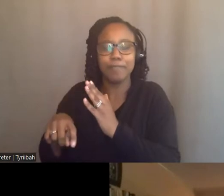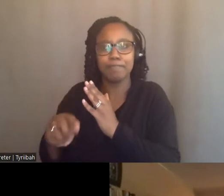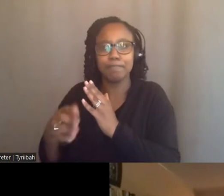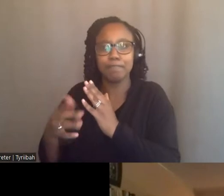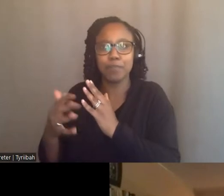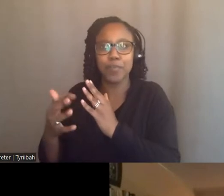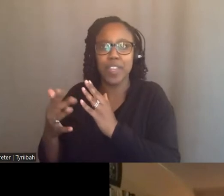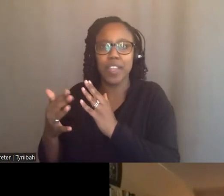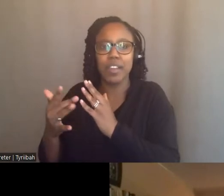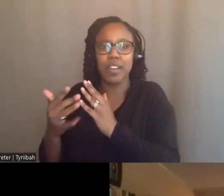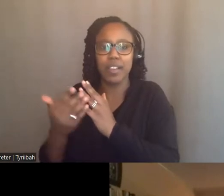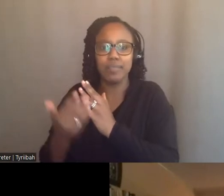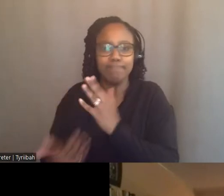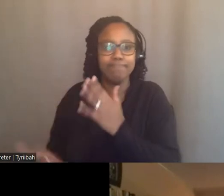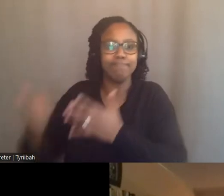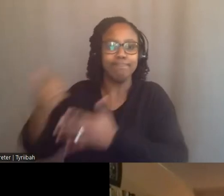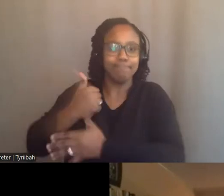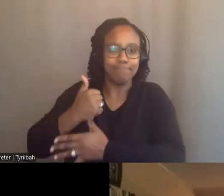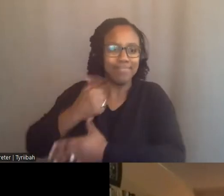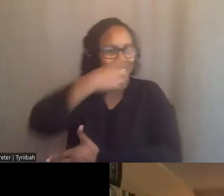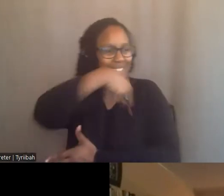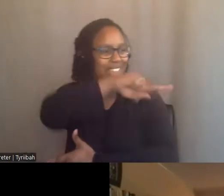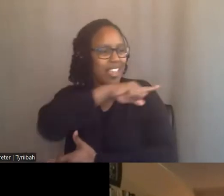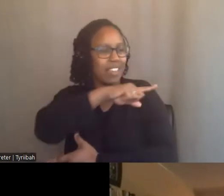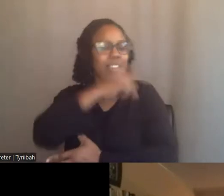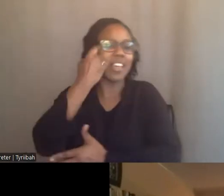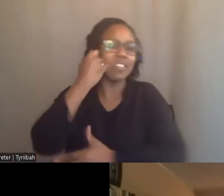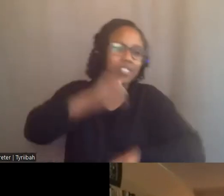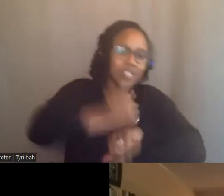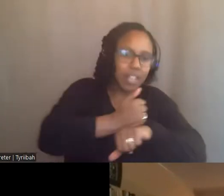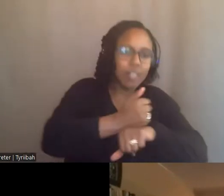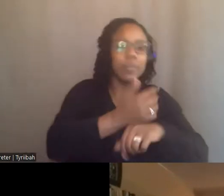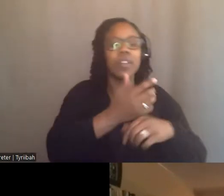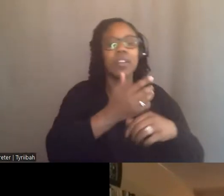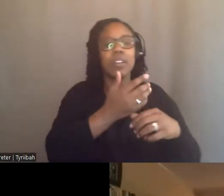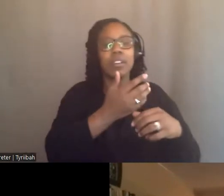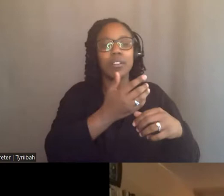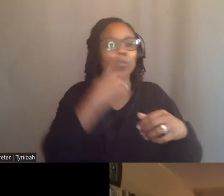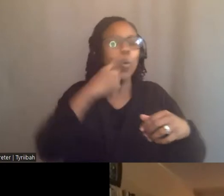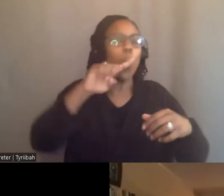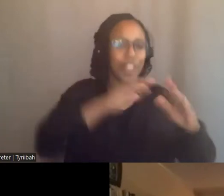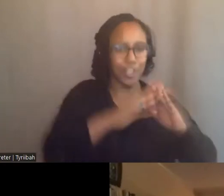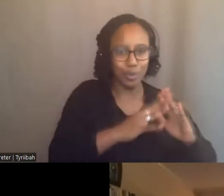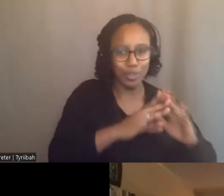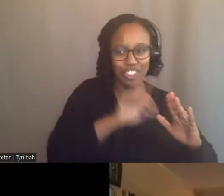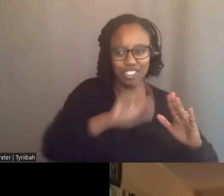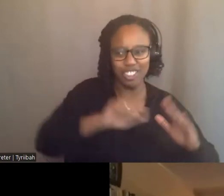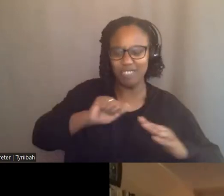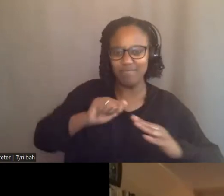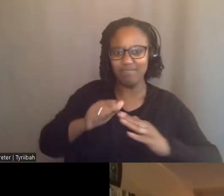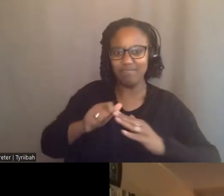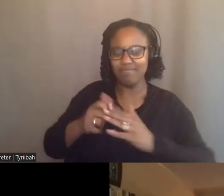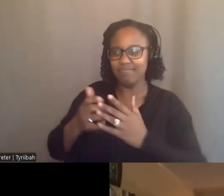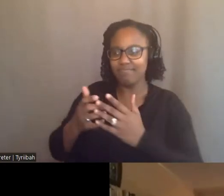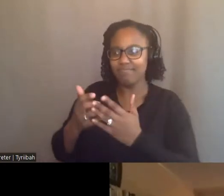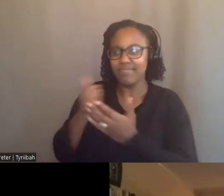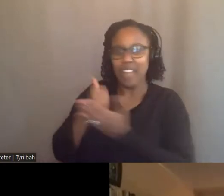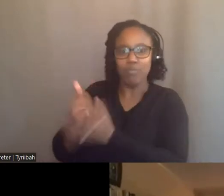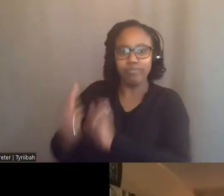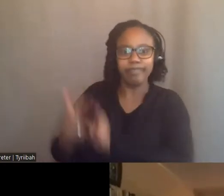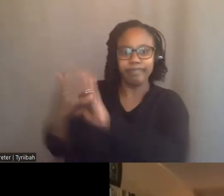should address community problems, should be beholden to the community. And this church in the middle of East Harlem, wealthy,